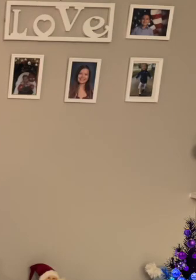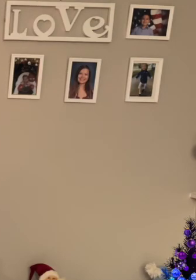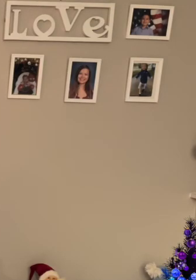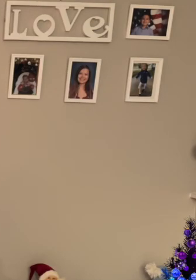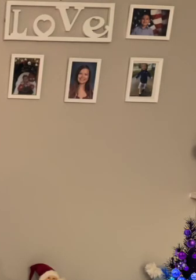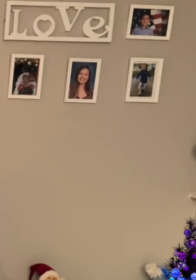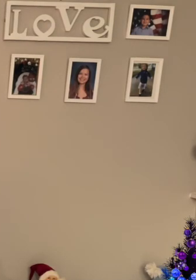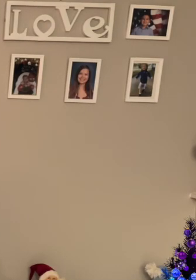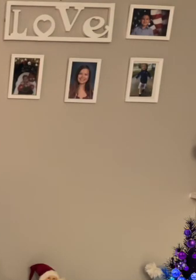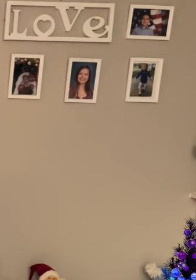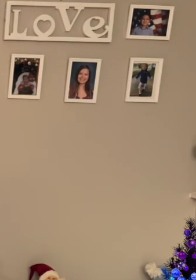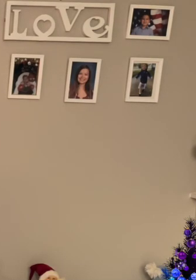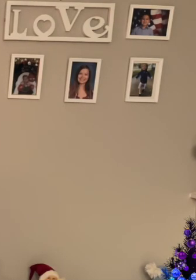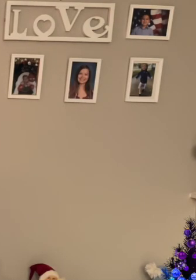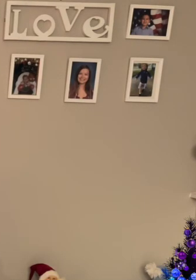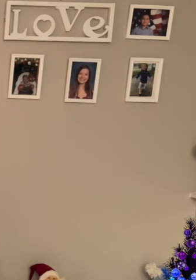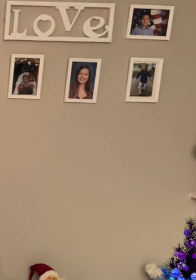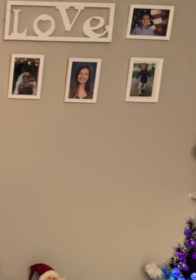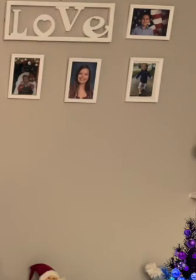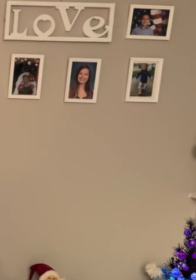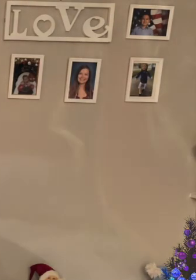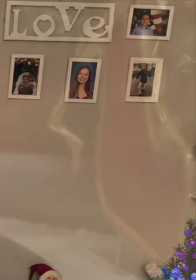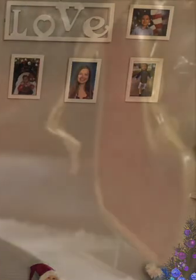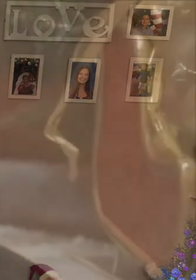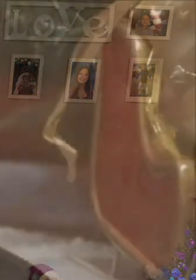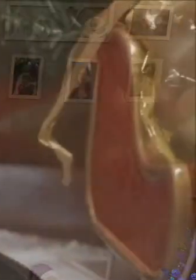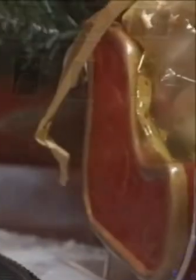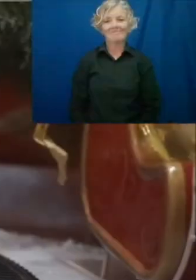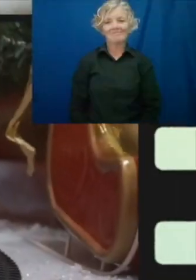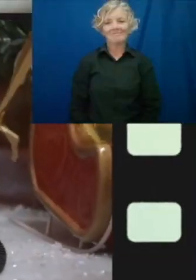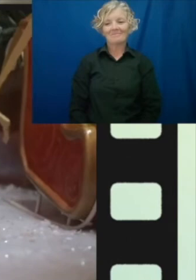we reminisce about holidays past.